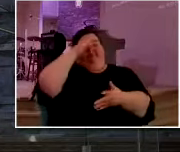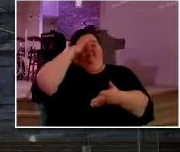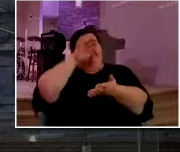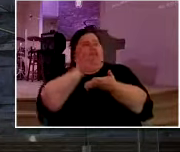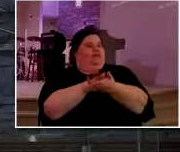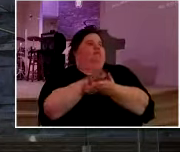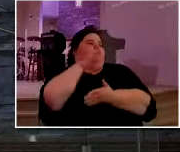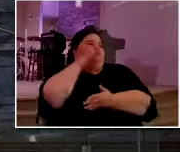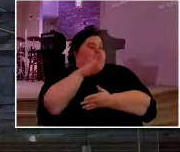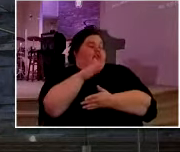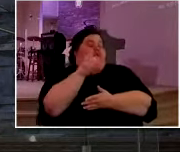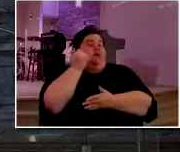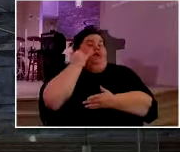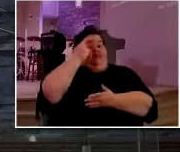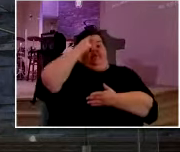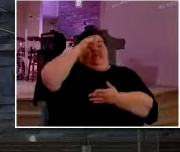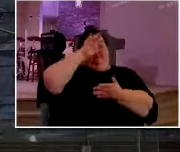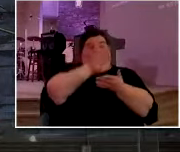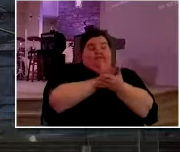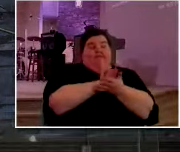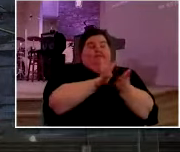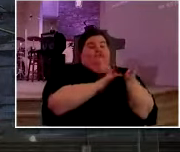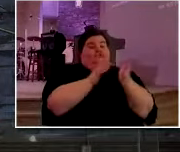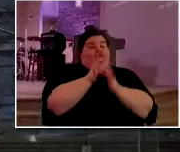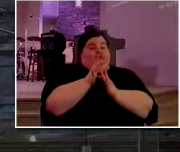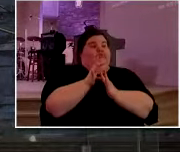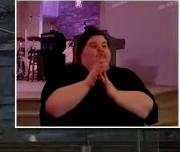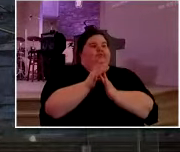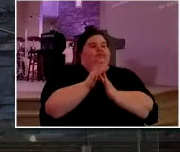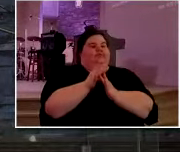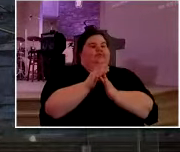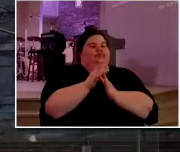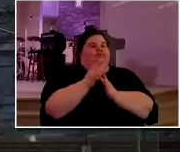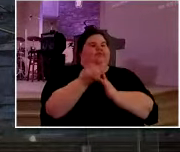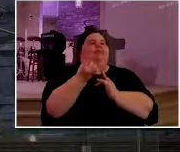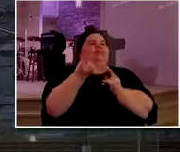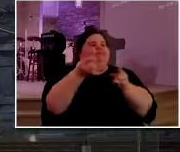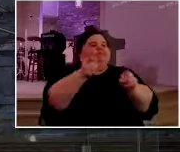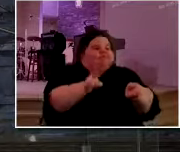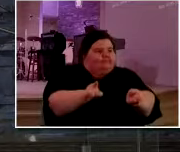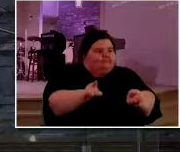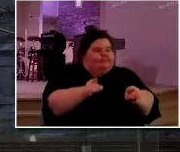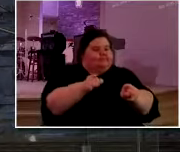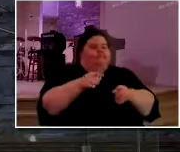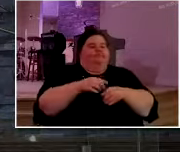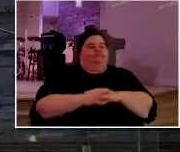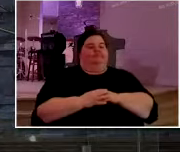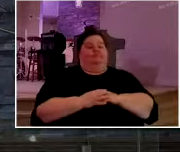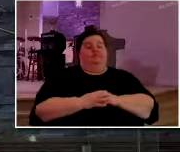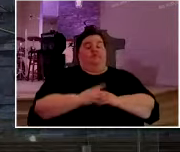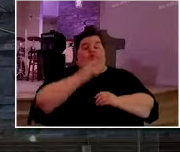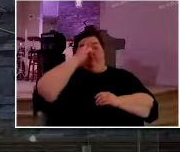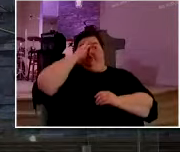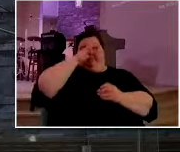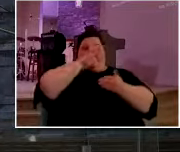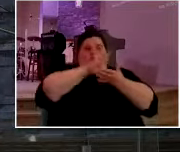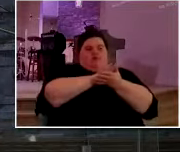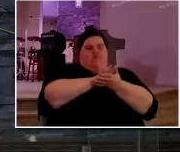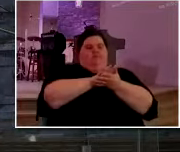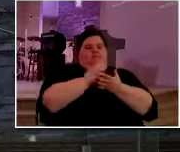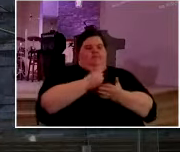And when you believe on Jesus, something happens. When you start to believe on him, something takes